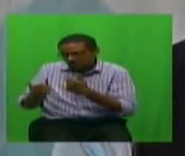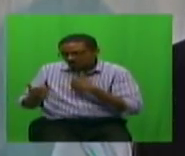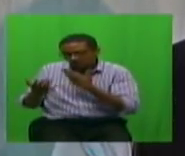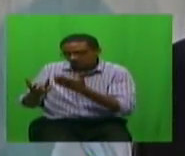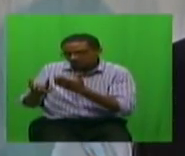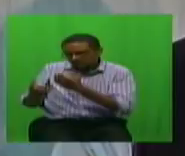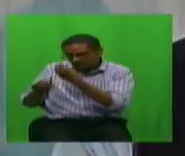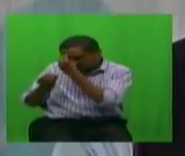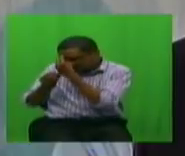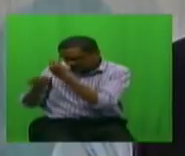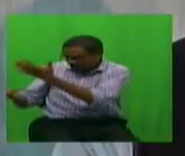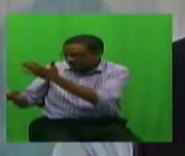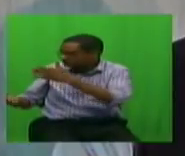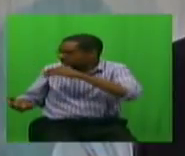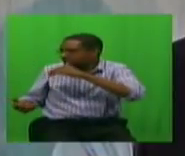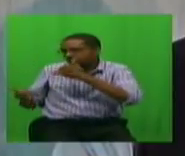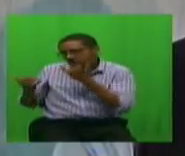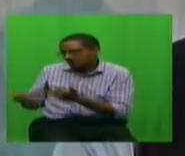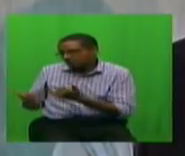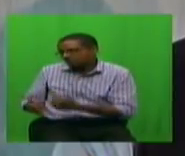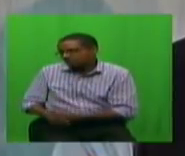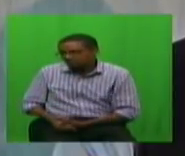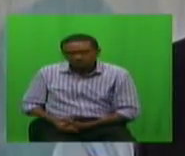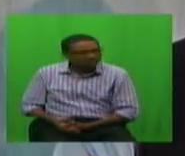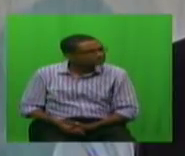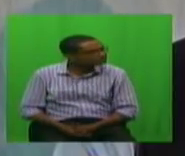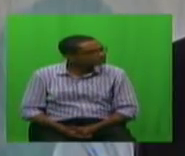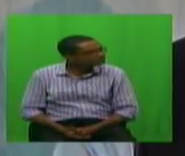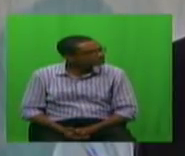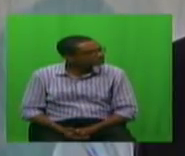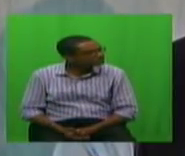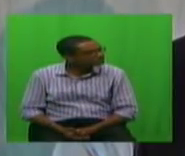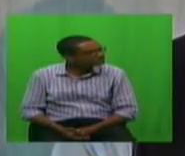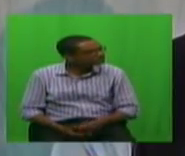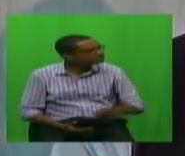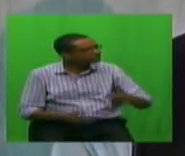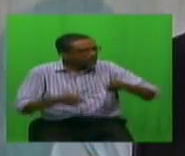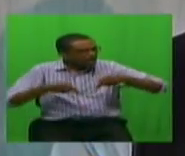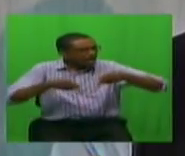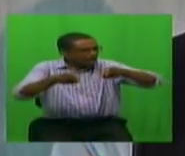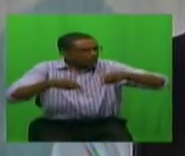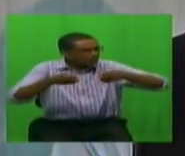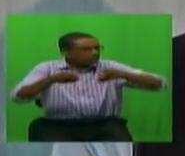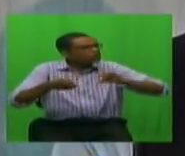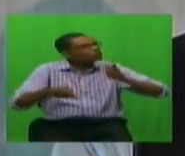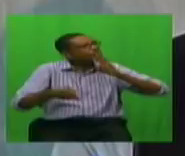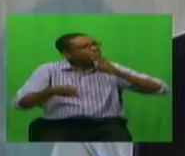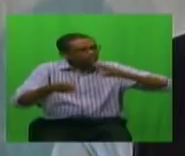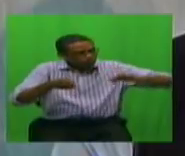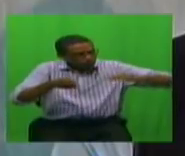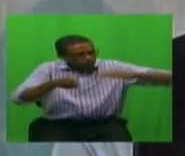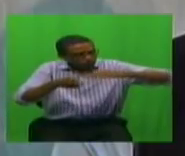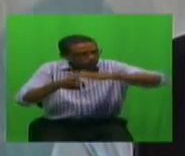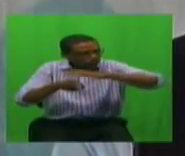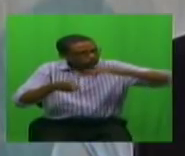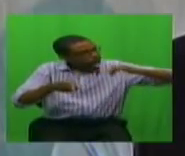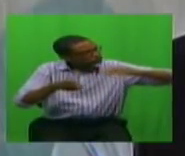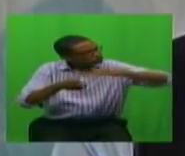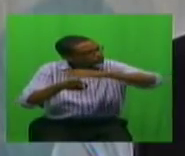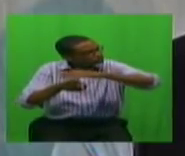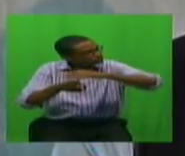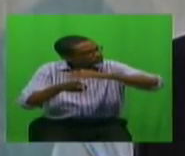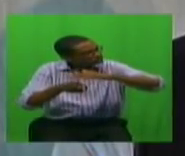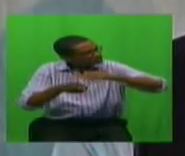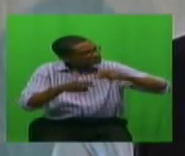realm. We've also seen, unprecedented flooding along the highways. And would you say, can the state